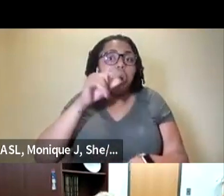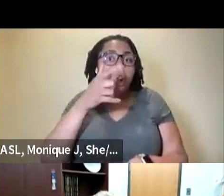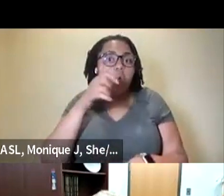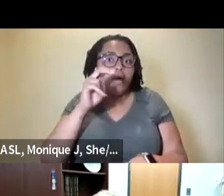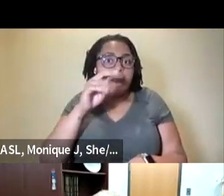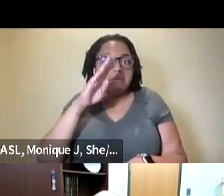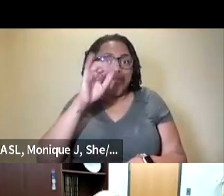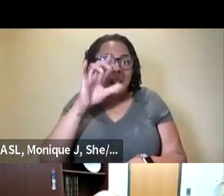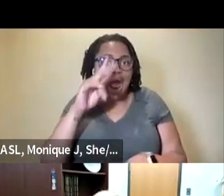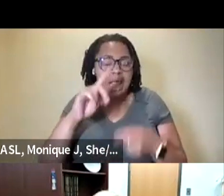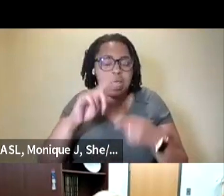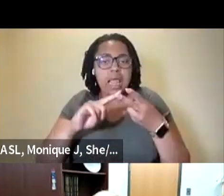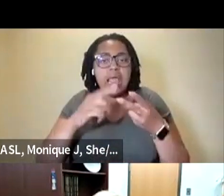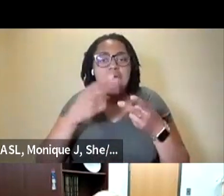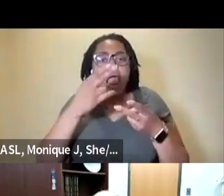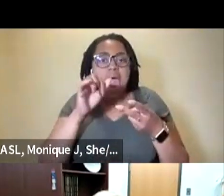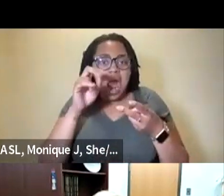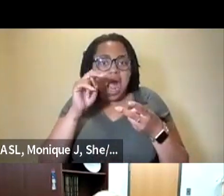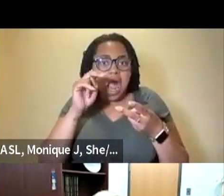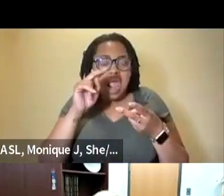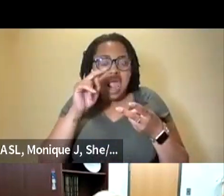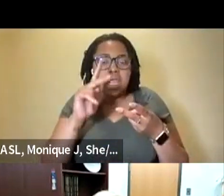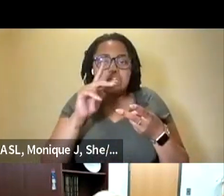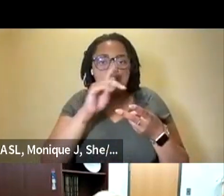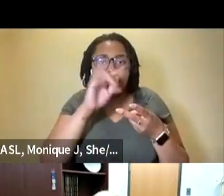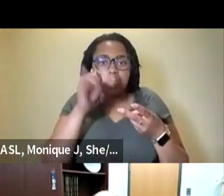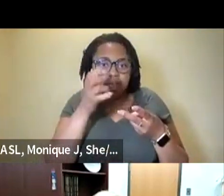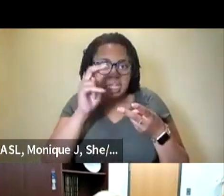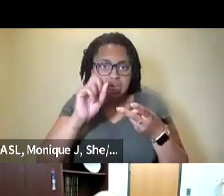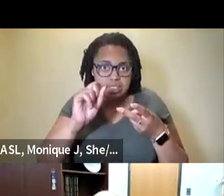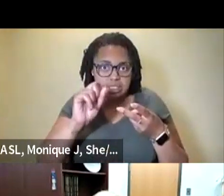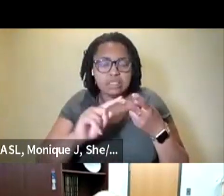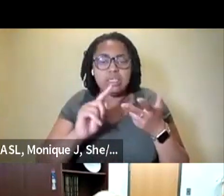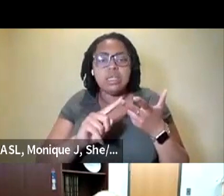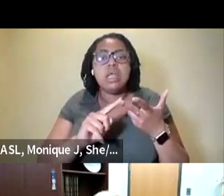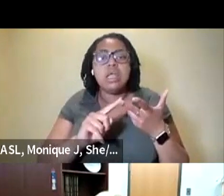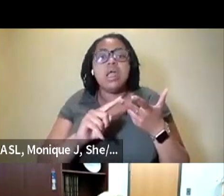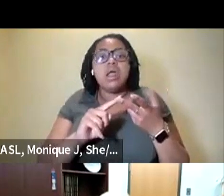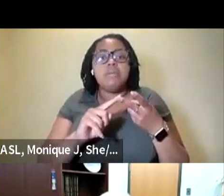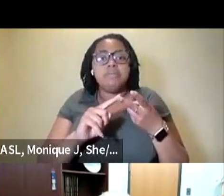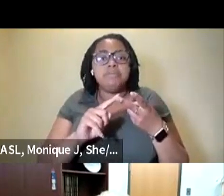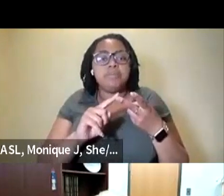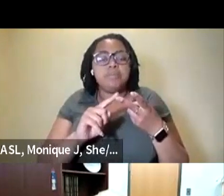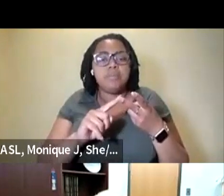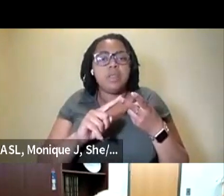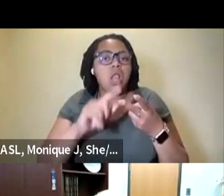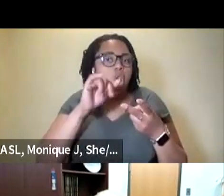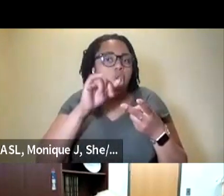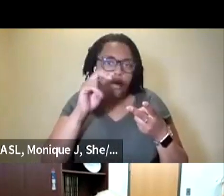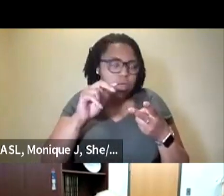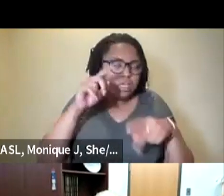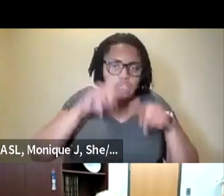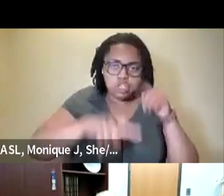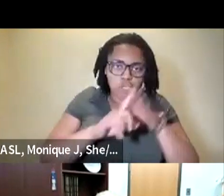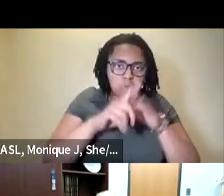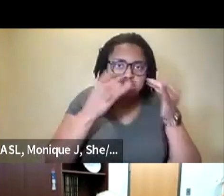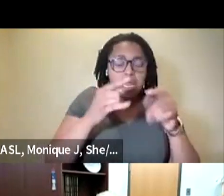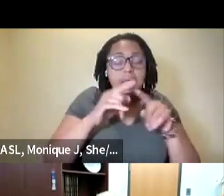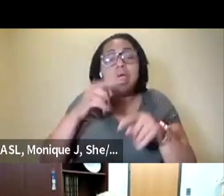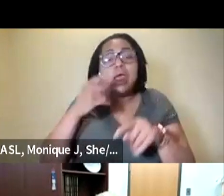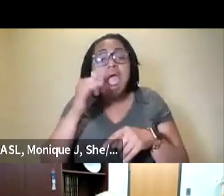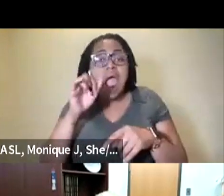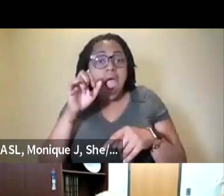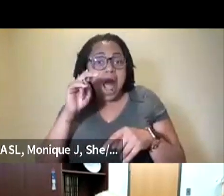Jenkins. Logan could not be here today, it seems, but Hank Jenkins is here. We also have a